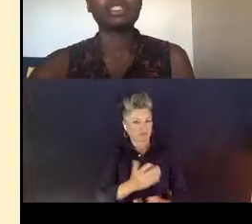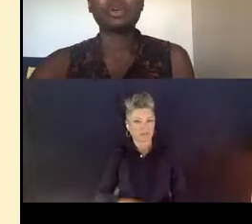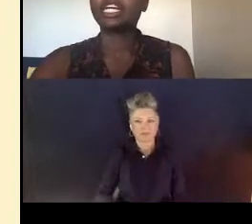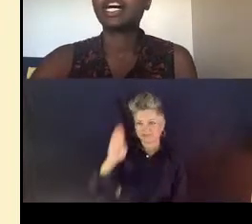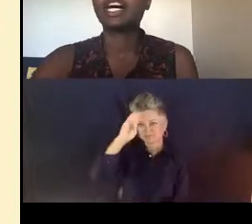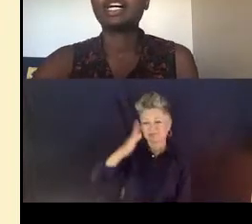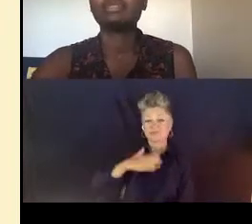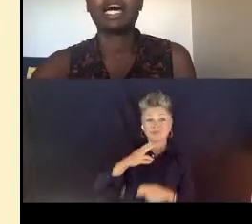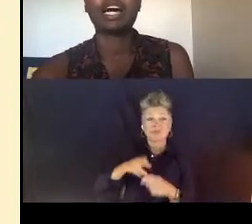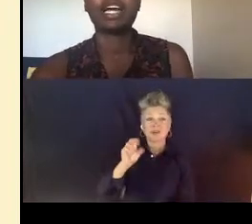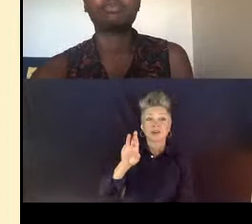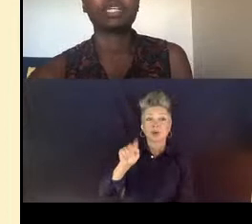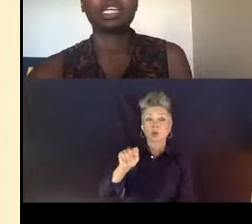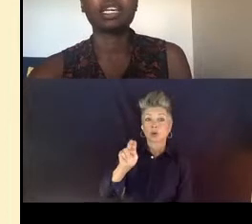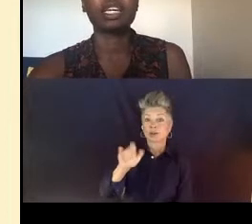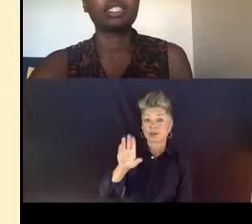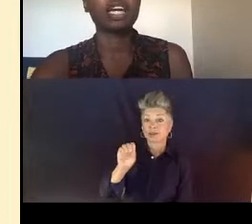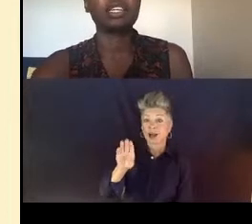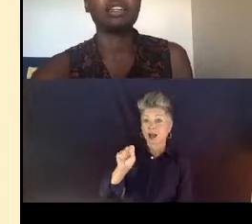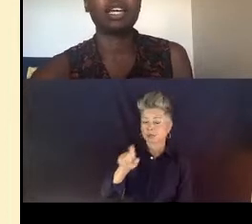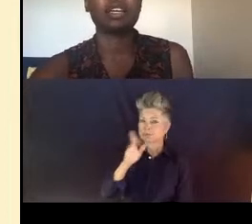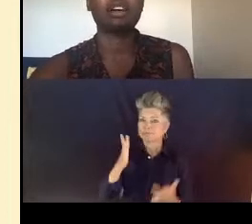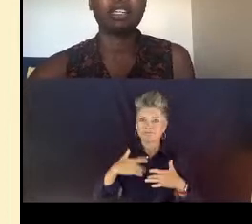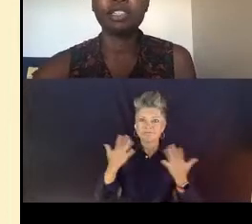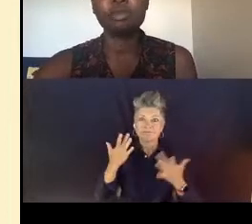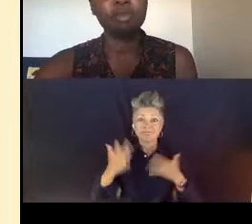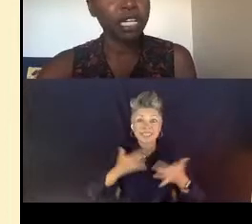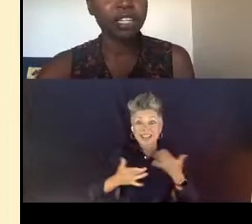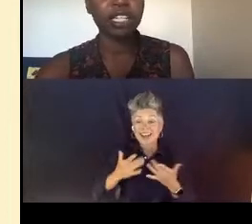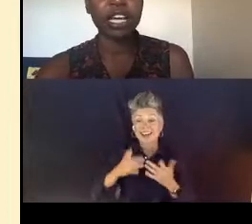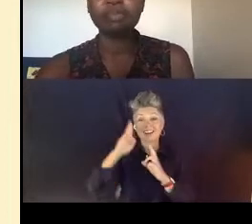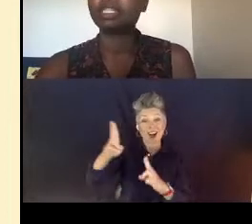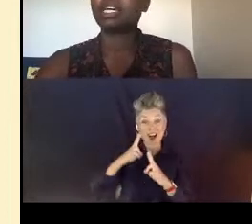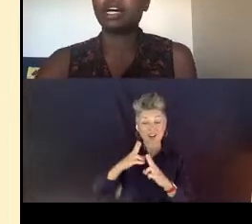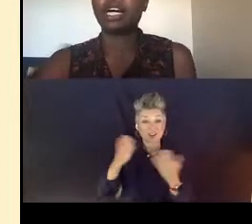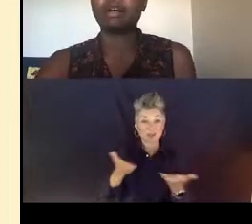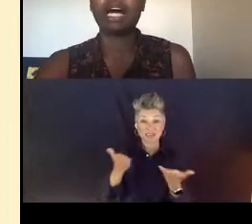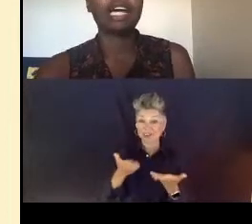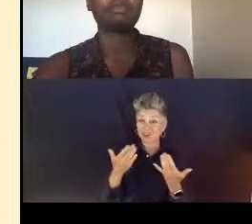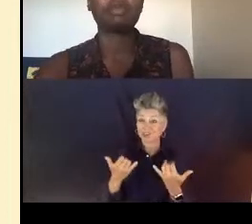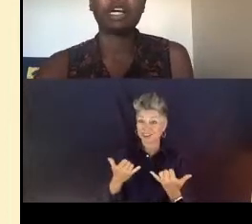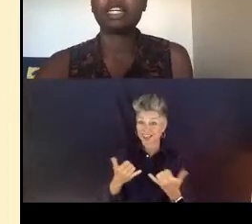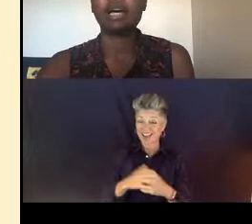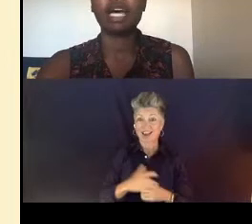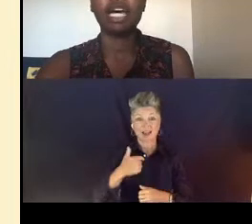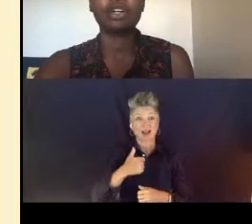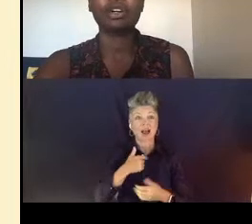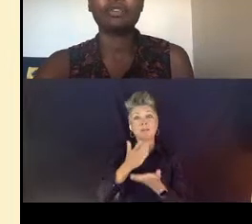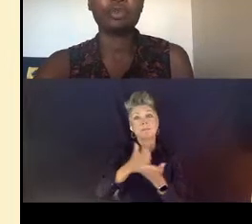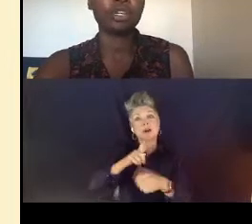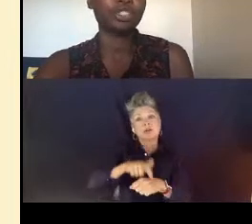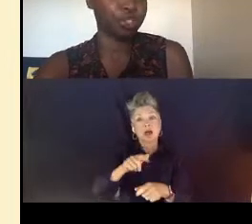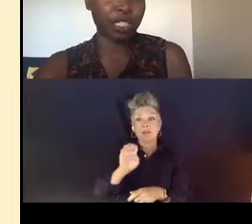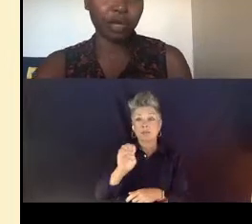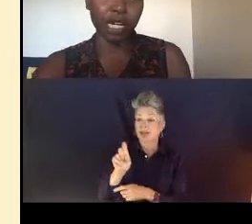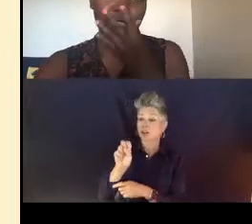name is Courtney Cobbs. I am really excited and honored to be here today. I am the part-time editor